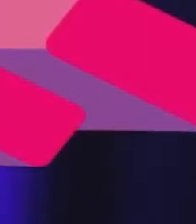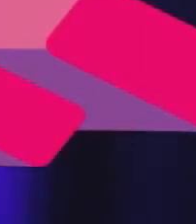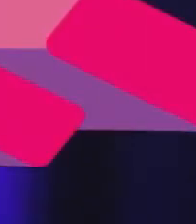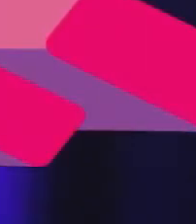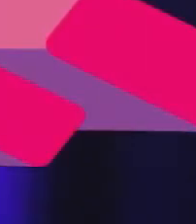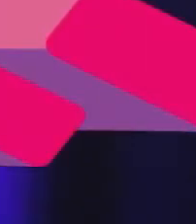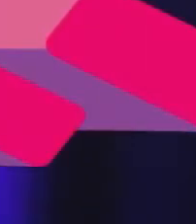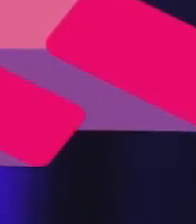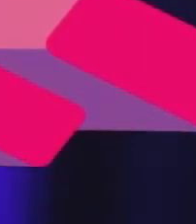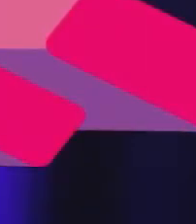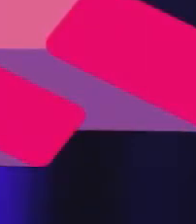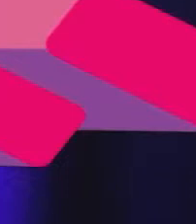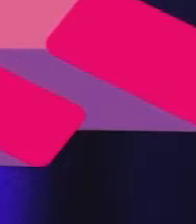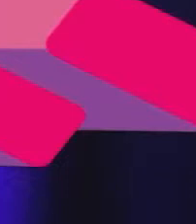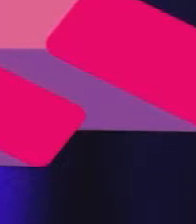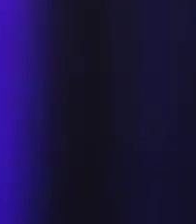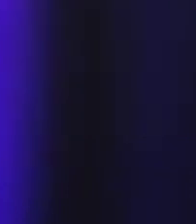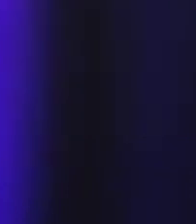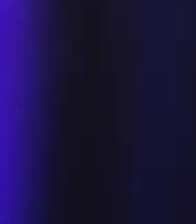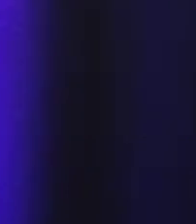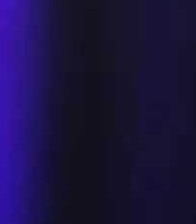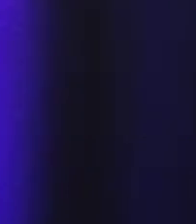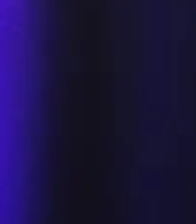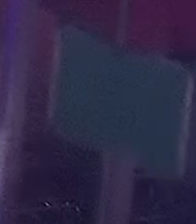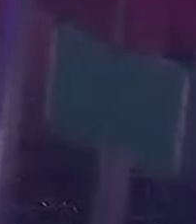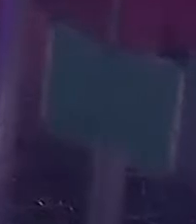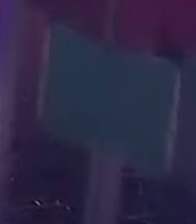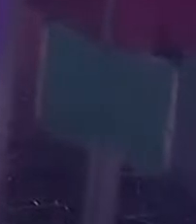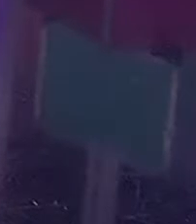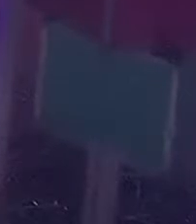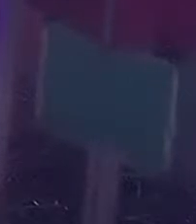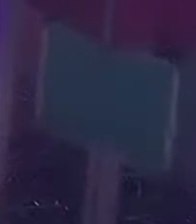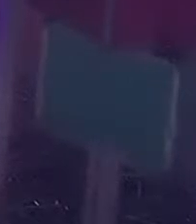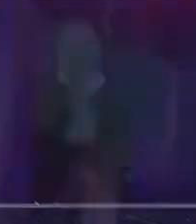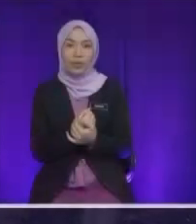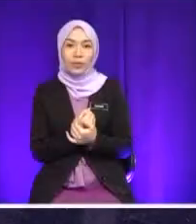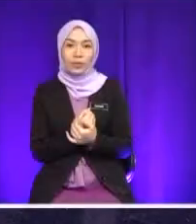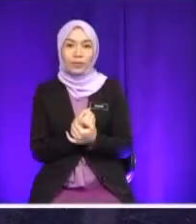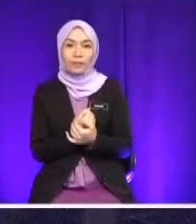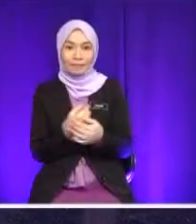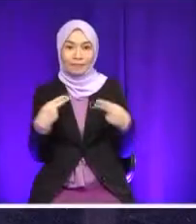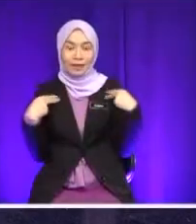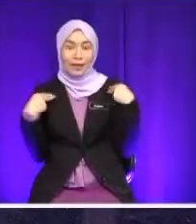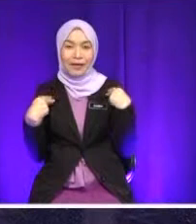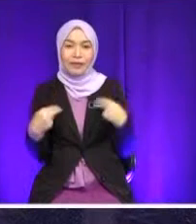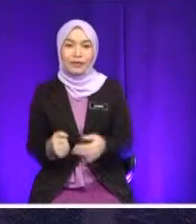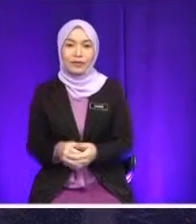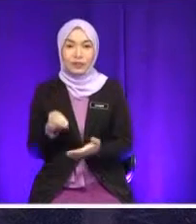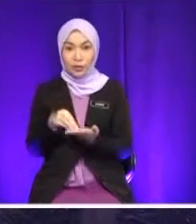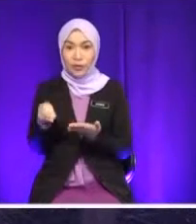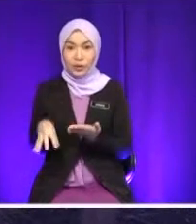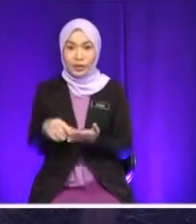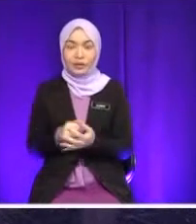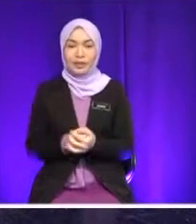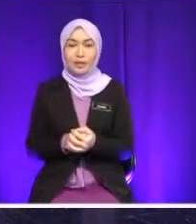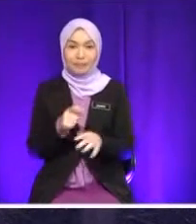not just the three of us in the studio aside from our cameraman. We also have a few pupils who are online with us right now. Let's see who